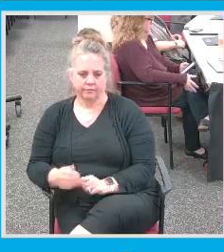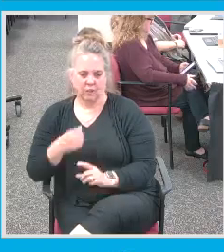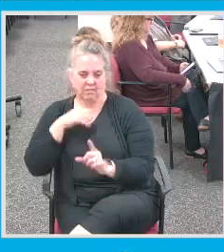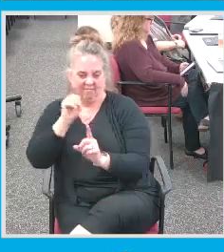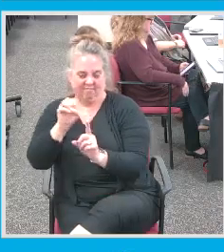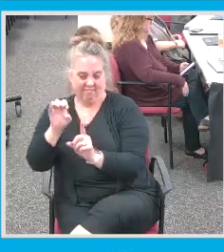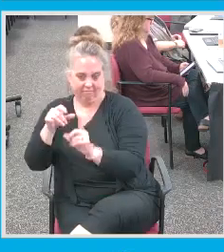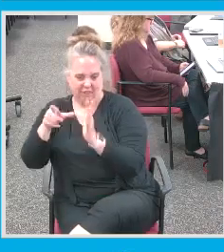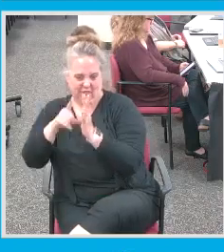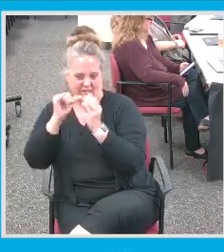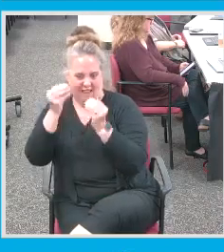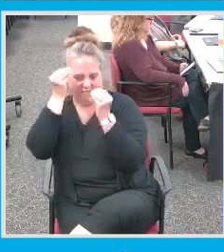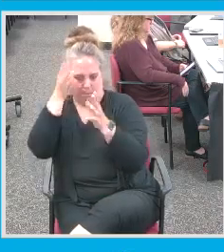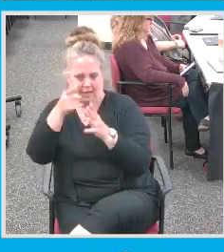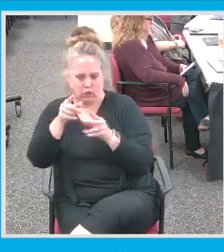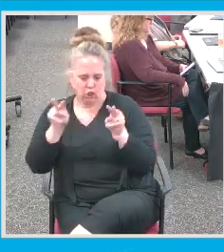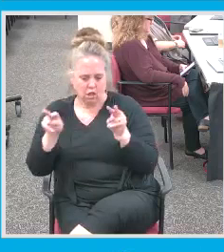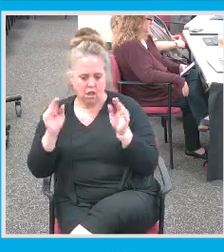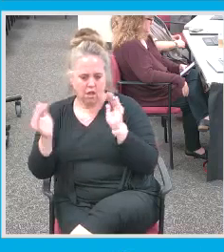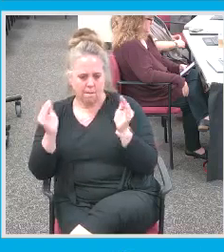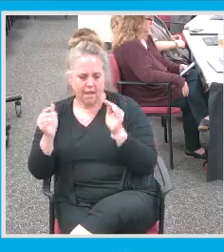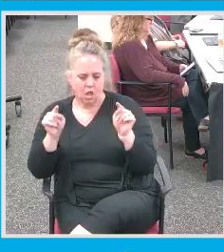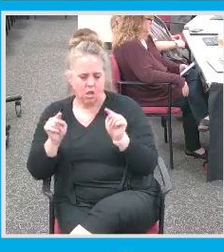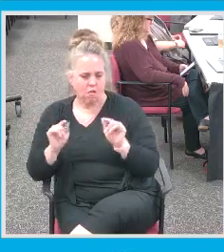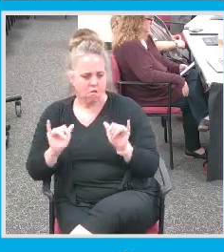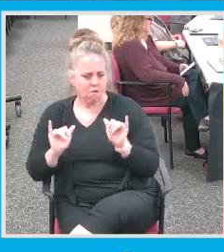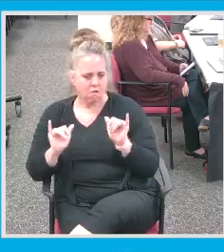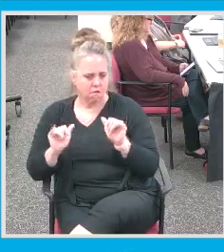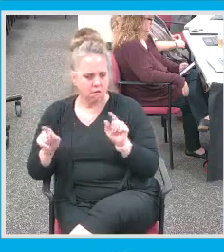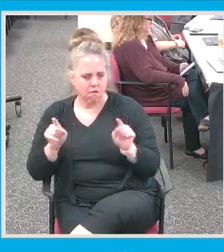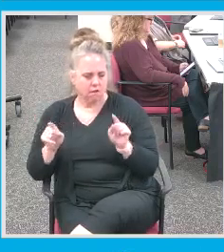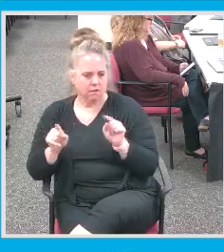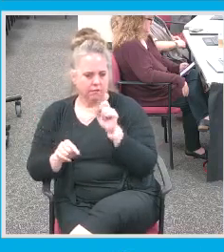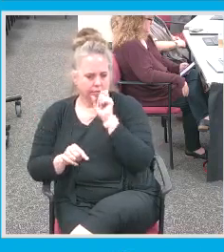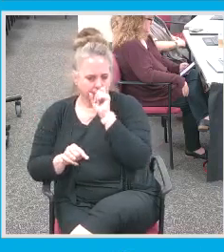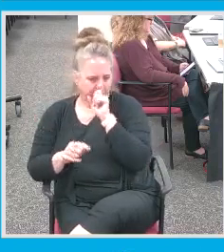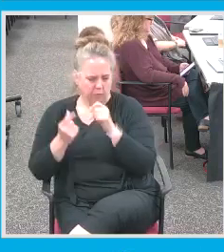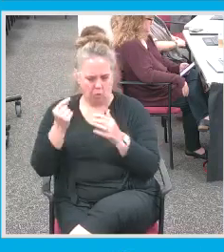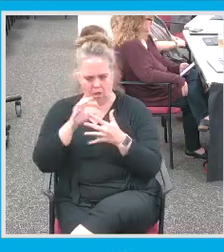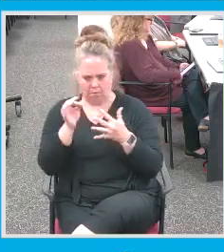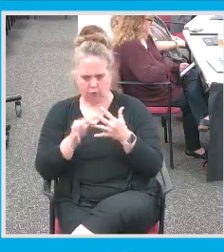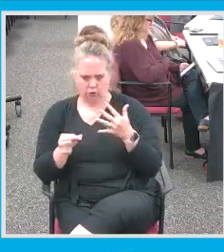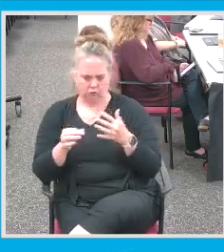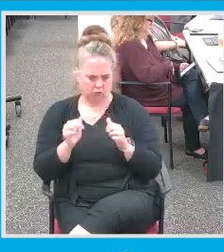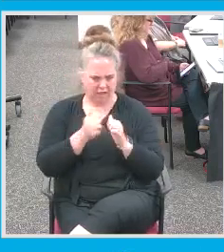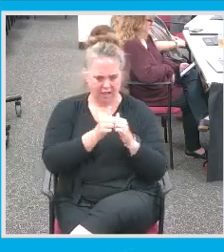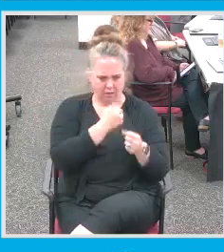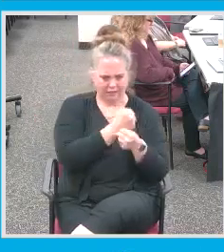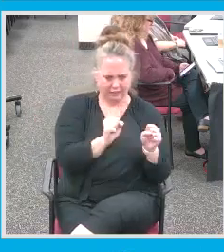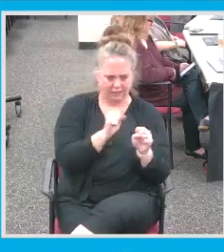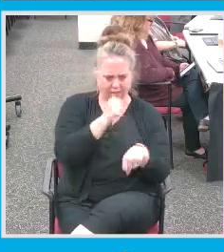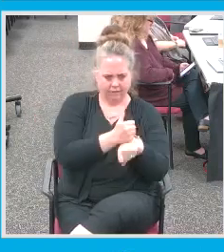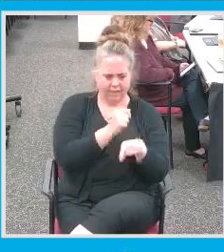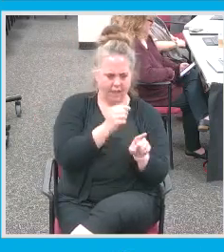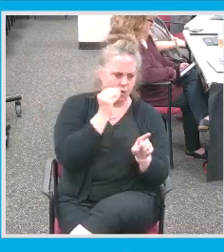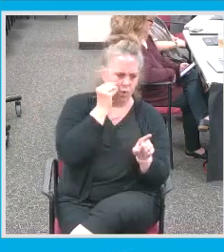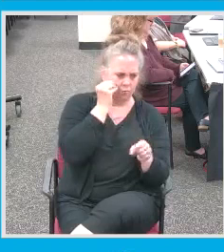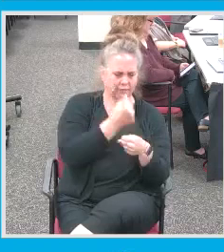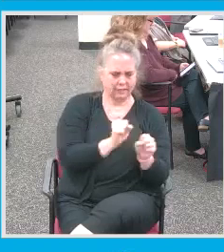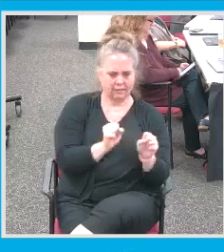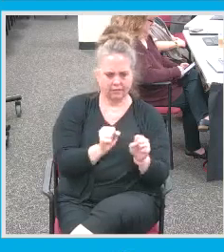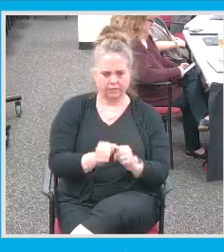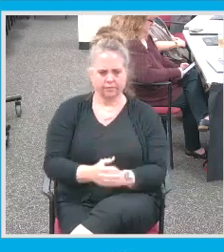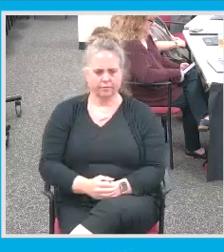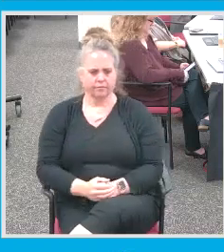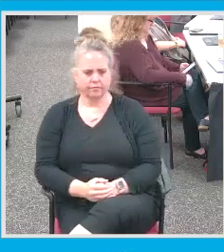dispel barriers and help work through those things to what are some viable options to create safety in your home. We have a law enforcement person there so